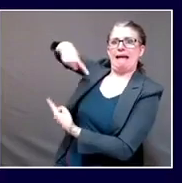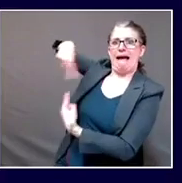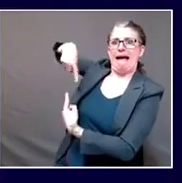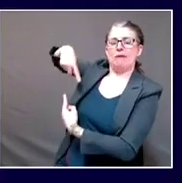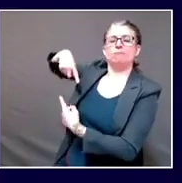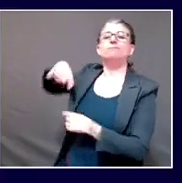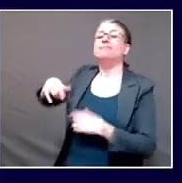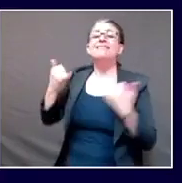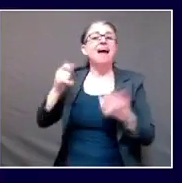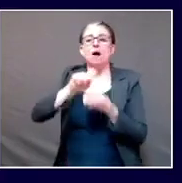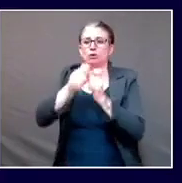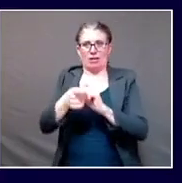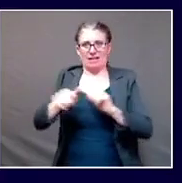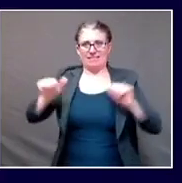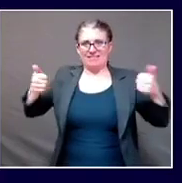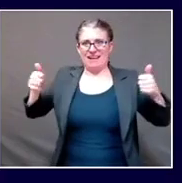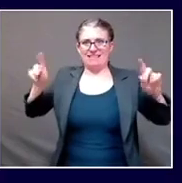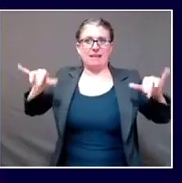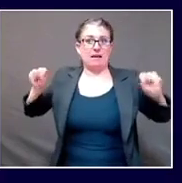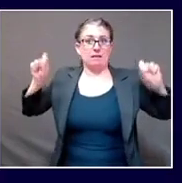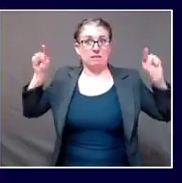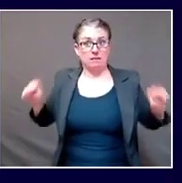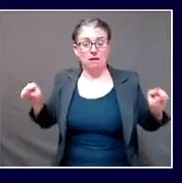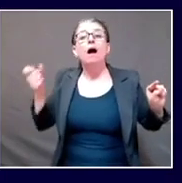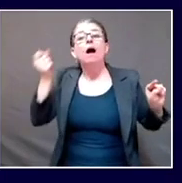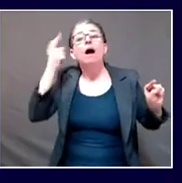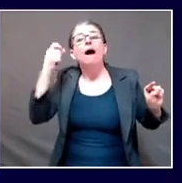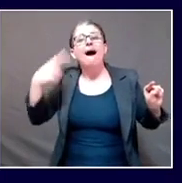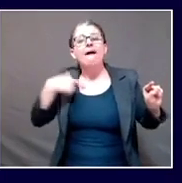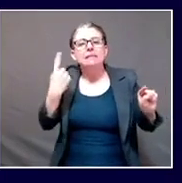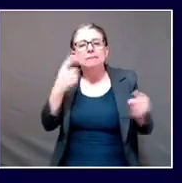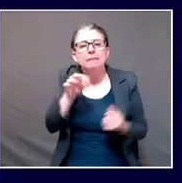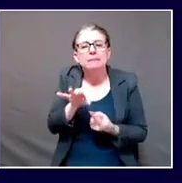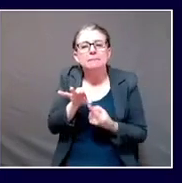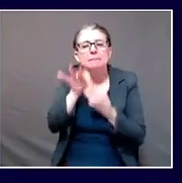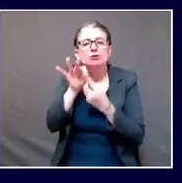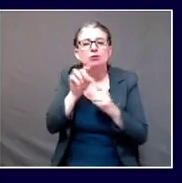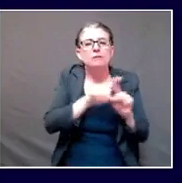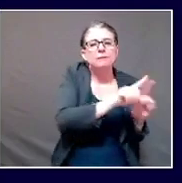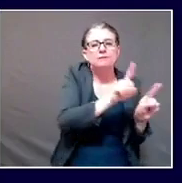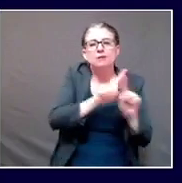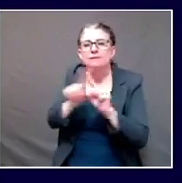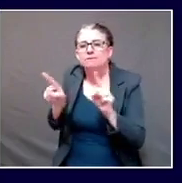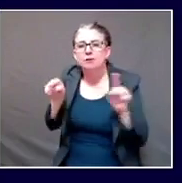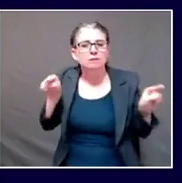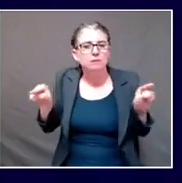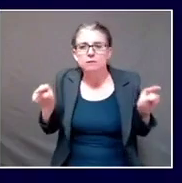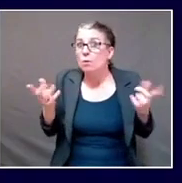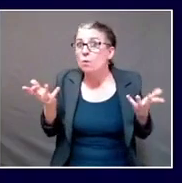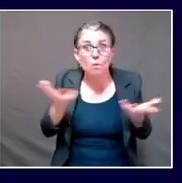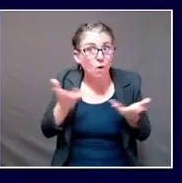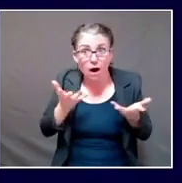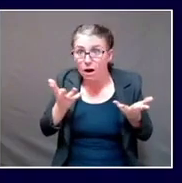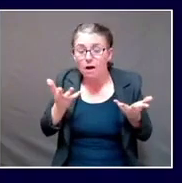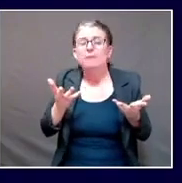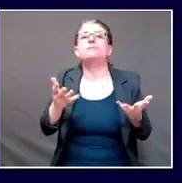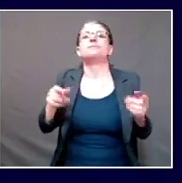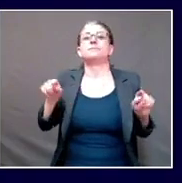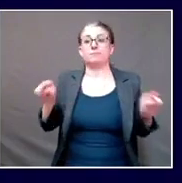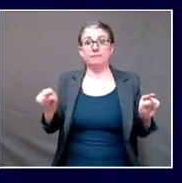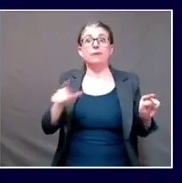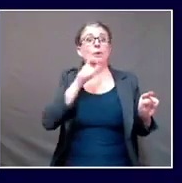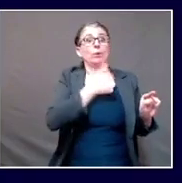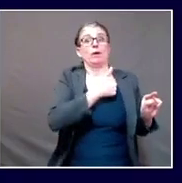But there are and remain differences in the nature of that quarantine between travel versus close